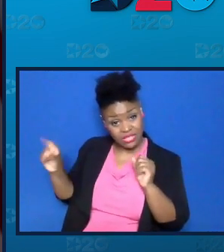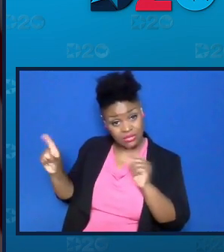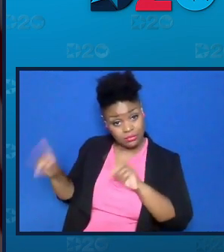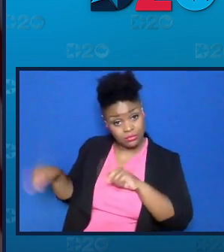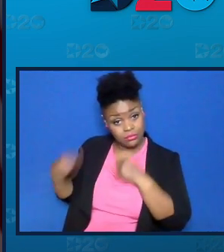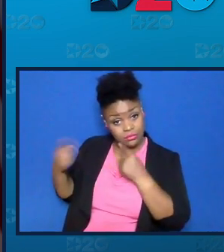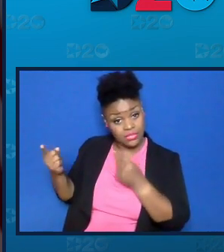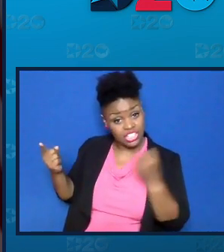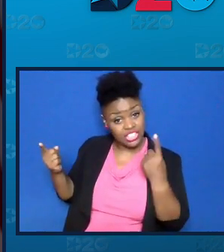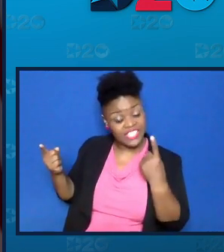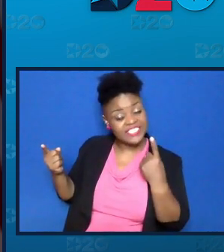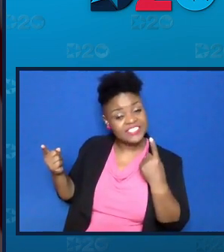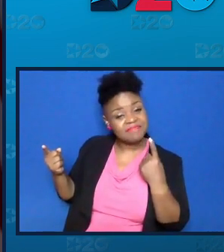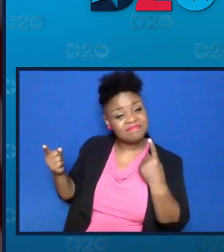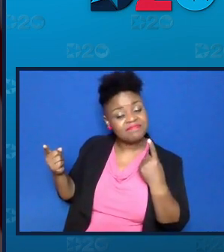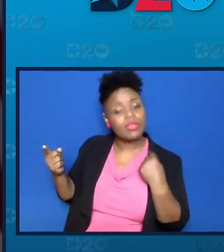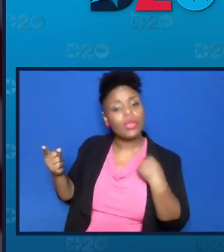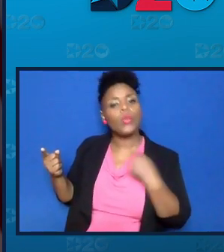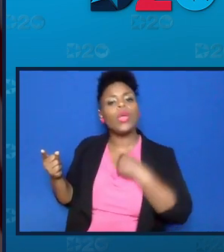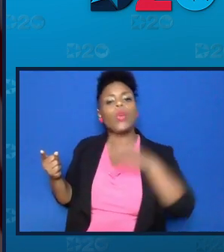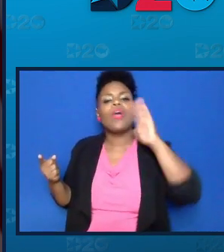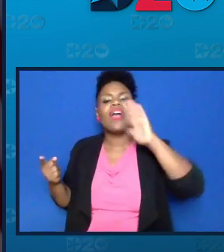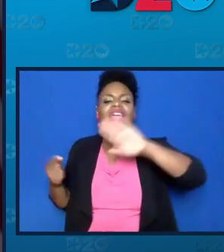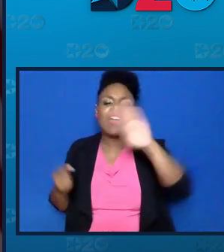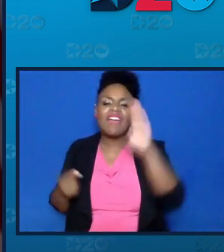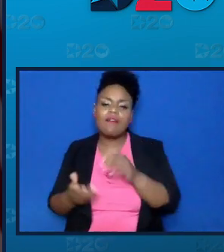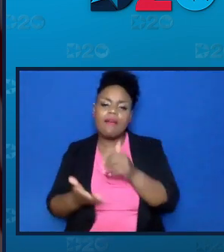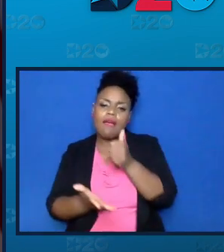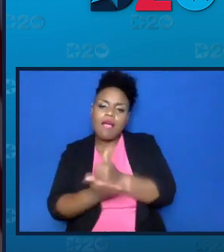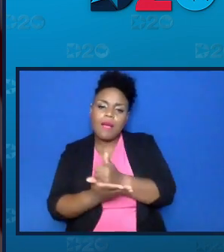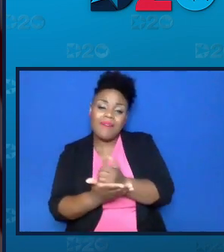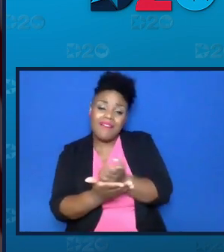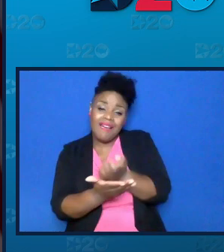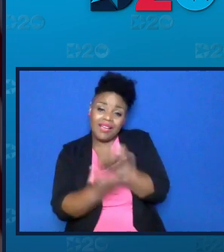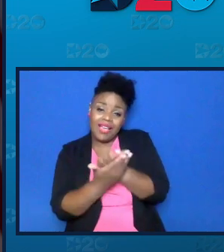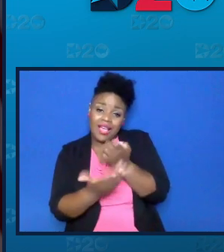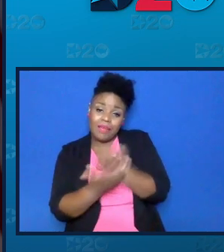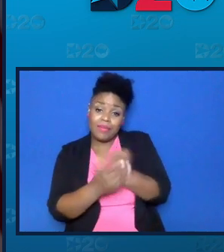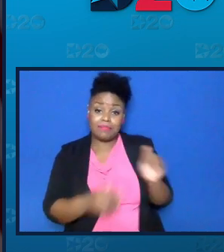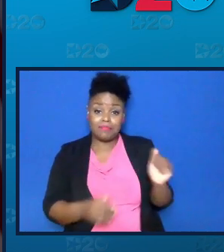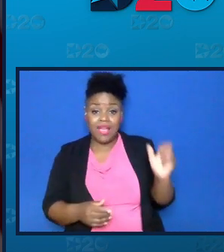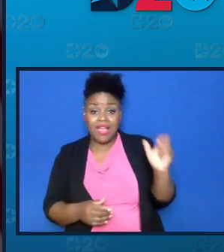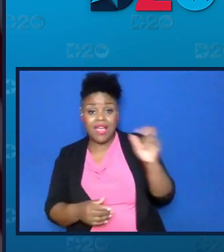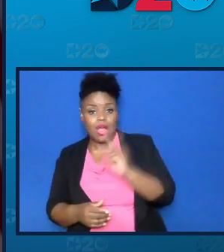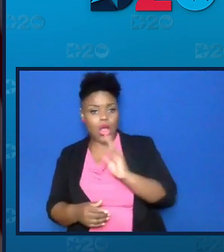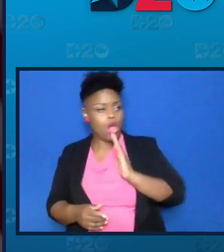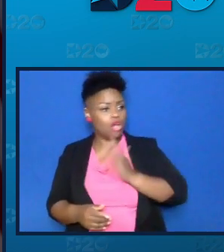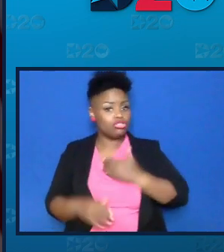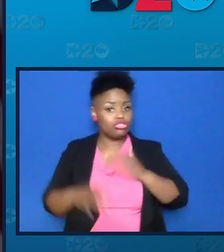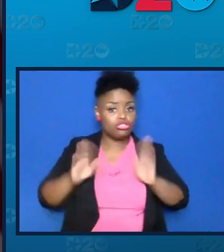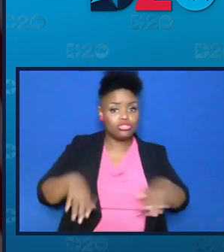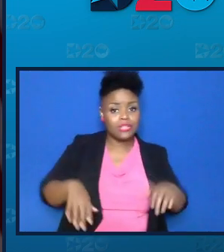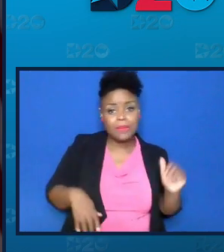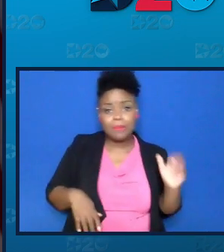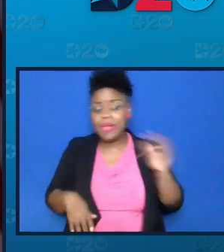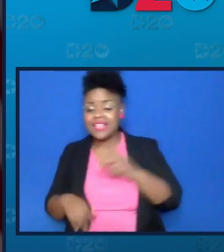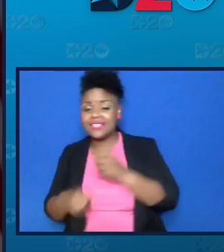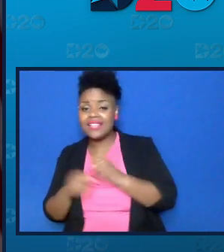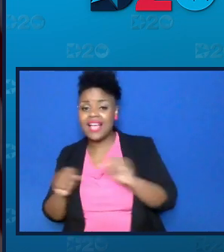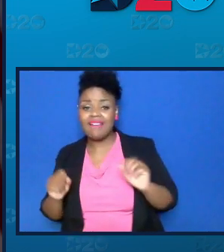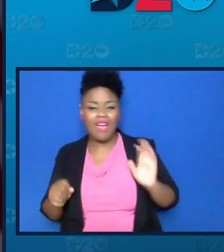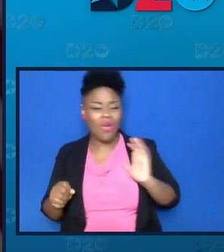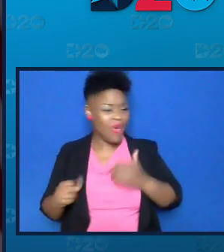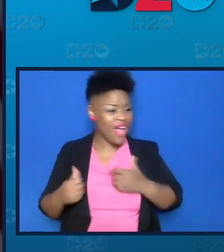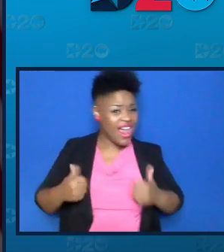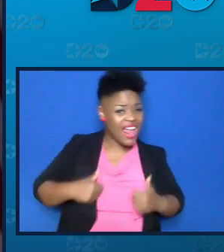will never get our economy back on track. We will never get our kids safely back in schools. We'll never have our lives back